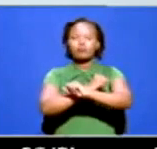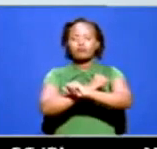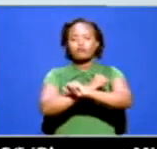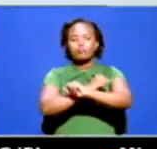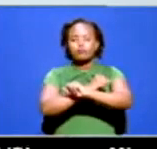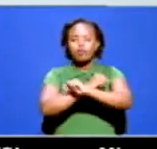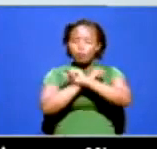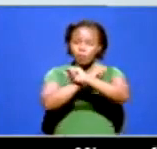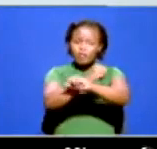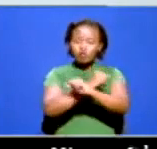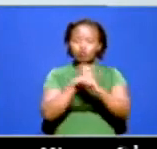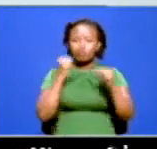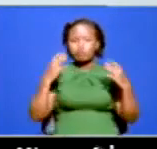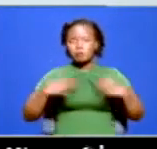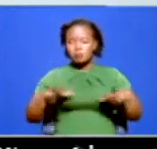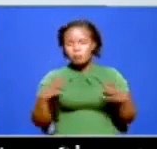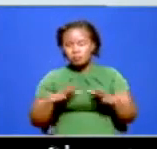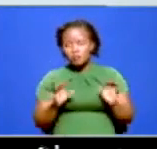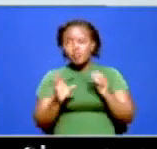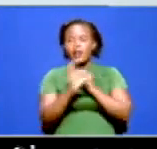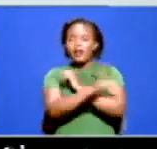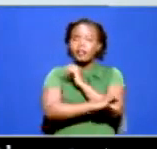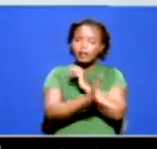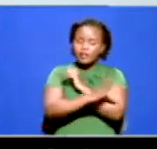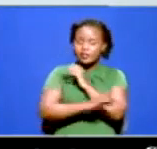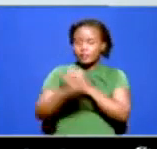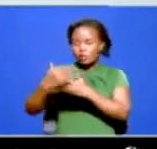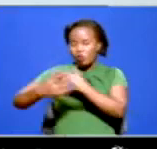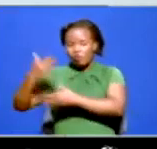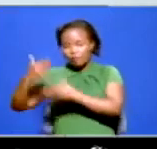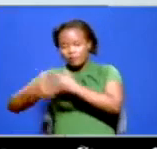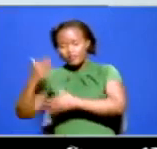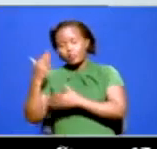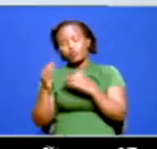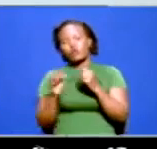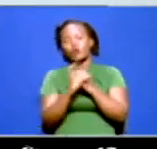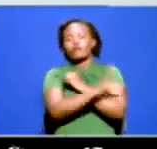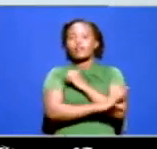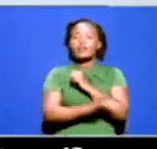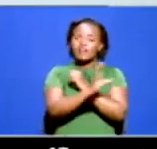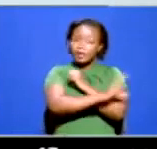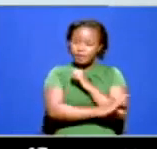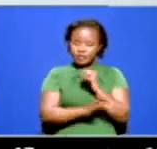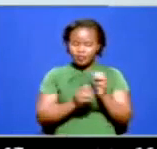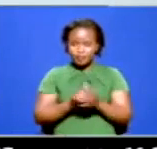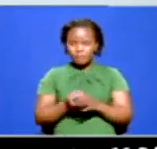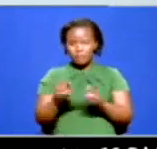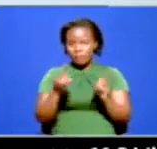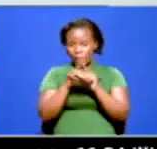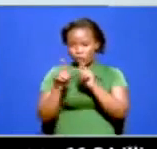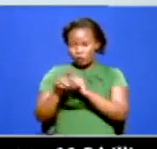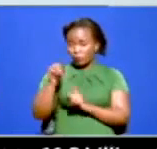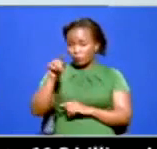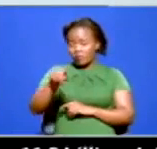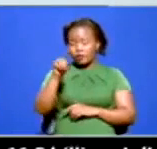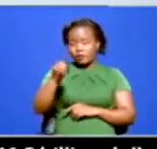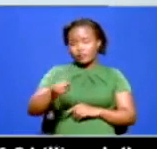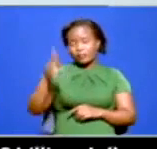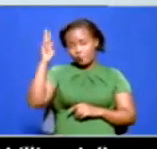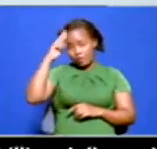the sovereignty and territorial integrity of the country. And that is the reason we